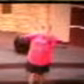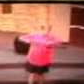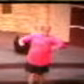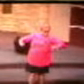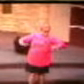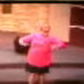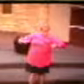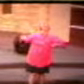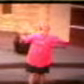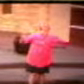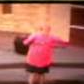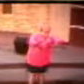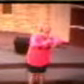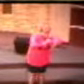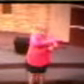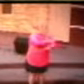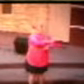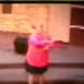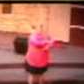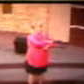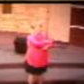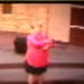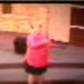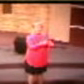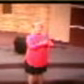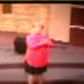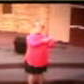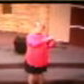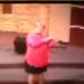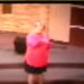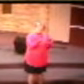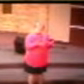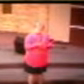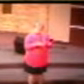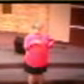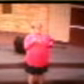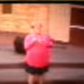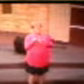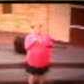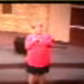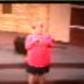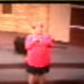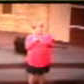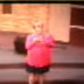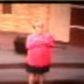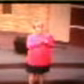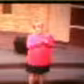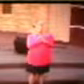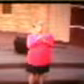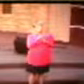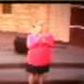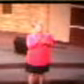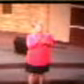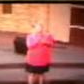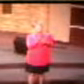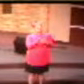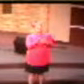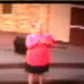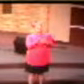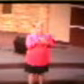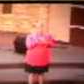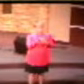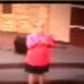And you leave here filled with the Spirit of God, commissioned by God to go